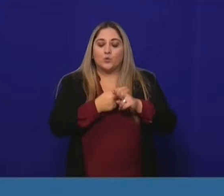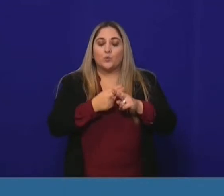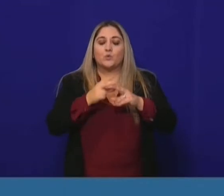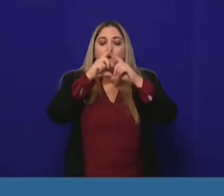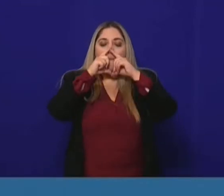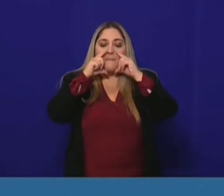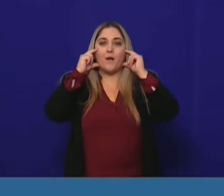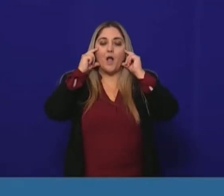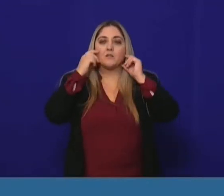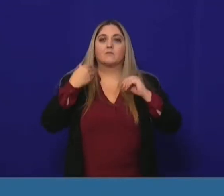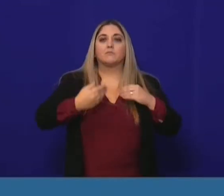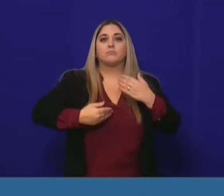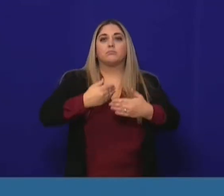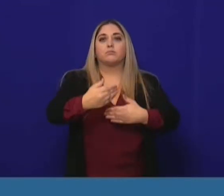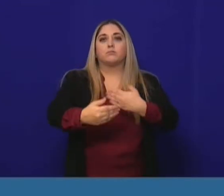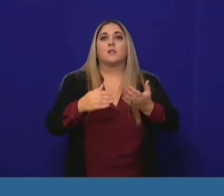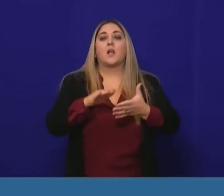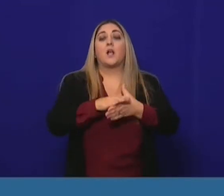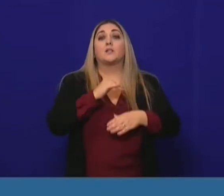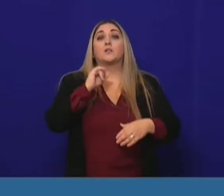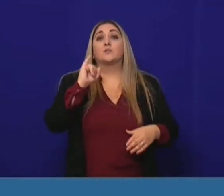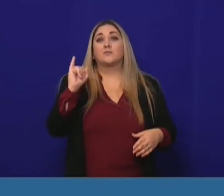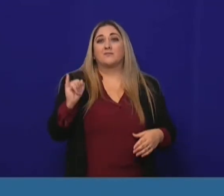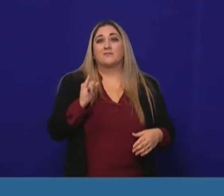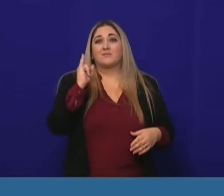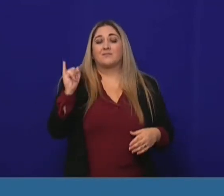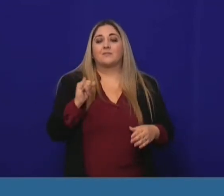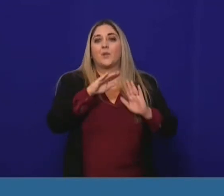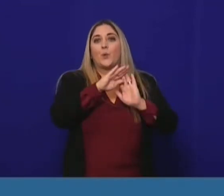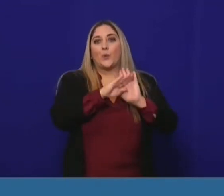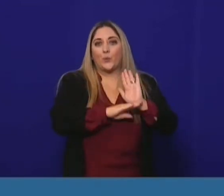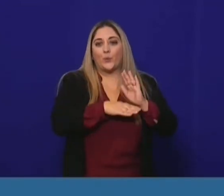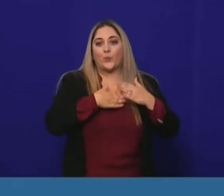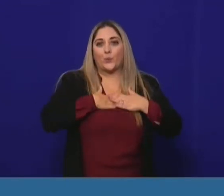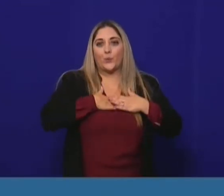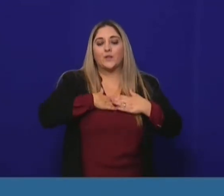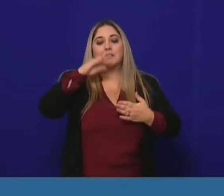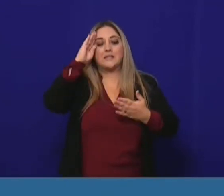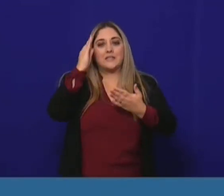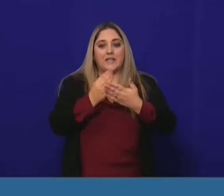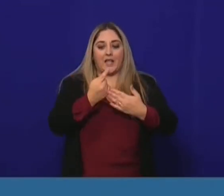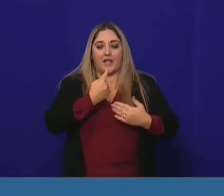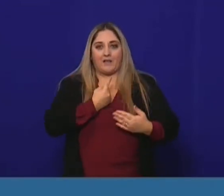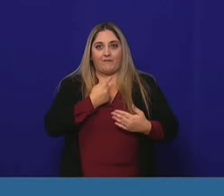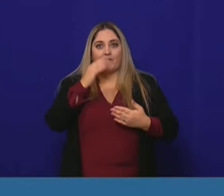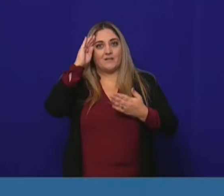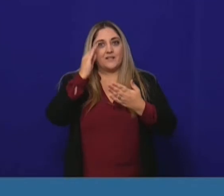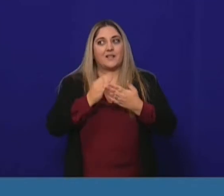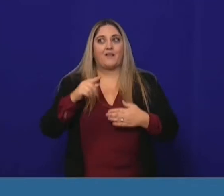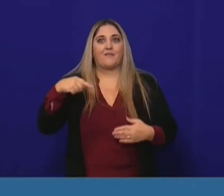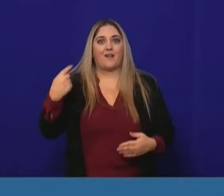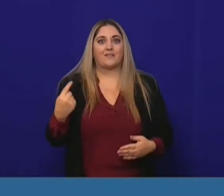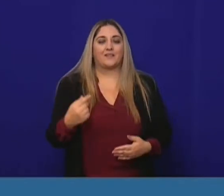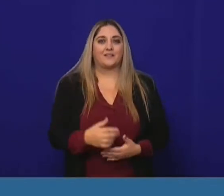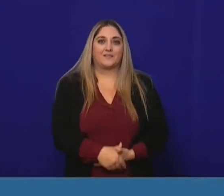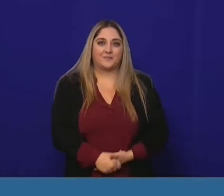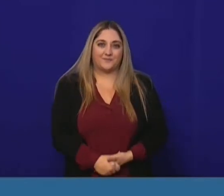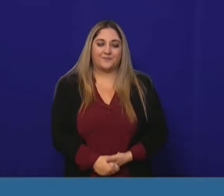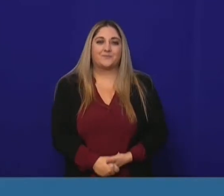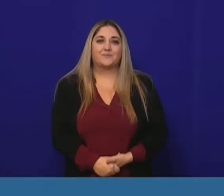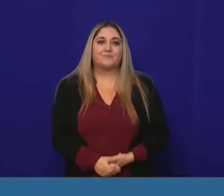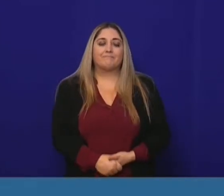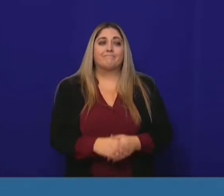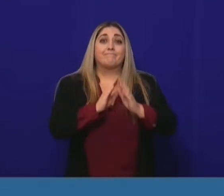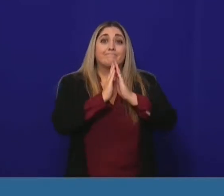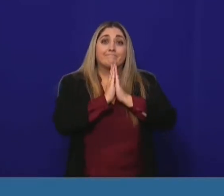can reduce the transmission within the community and it can protect you and can protect those others around you. I appeal to